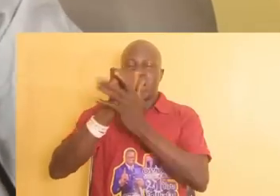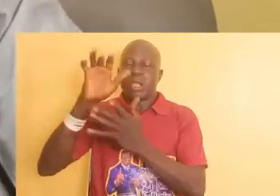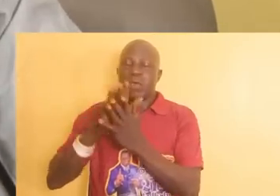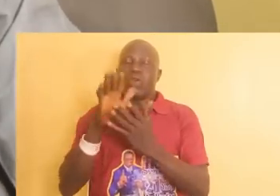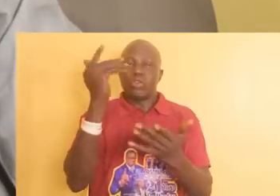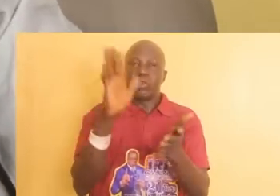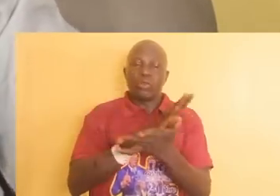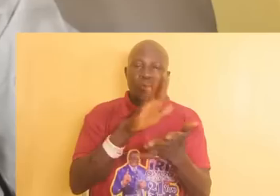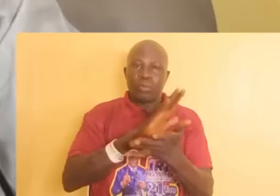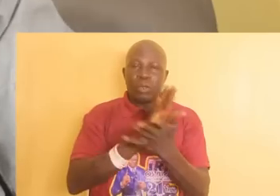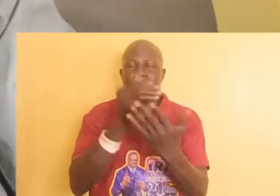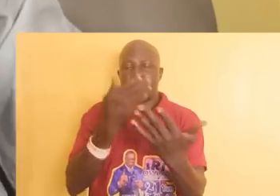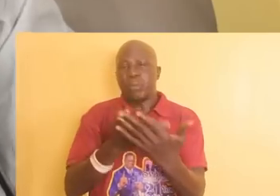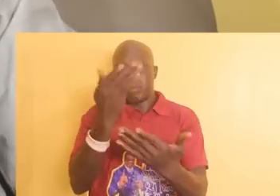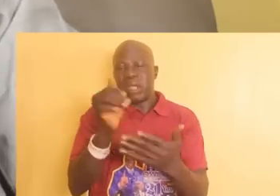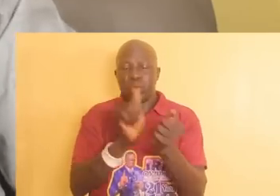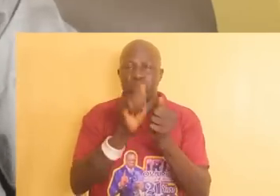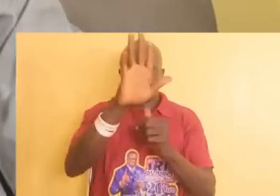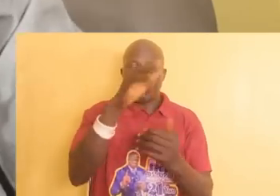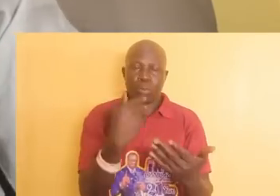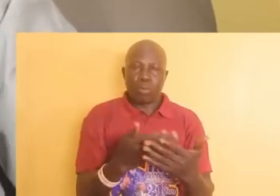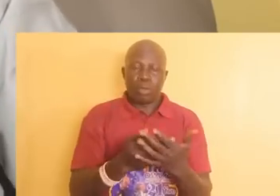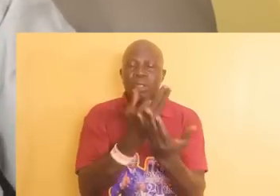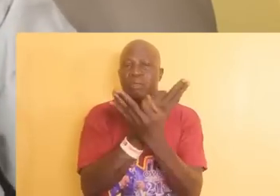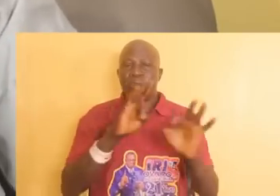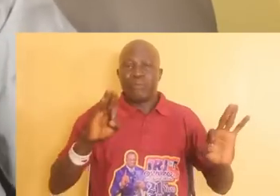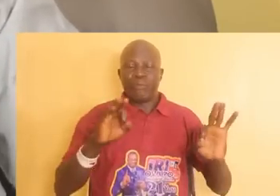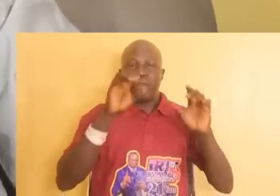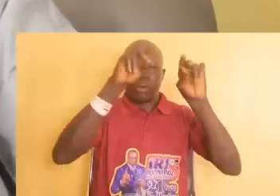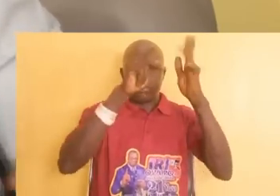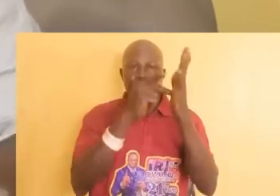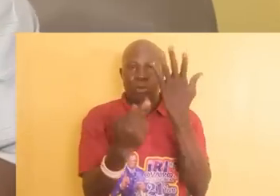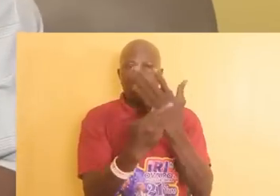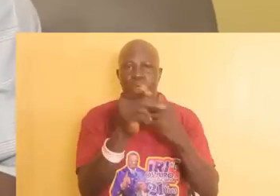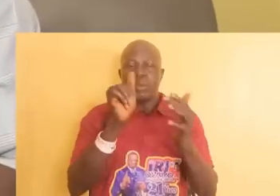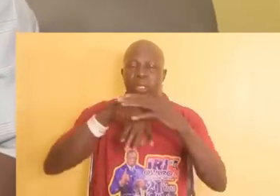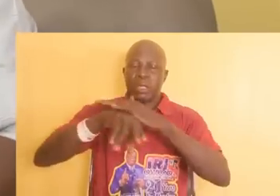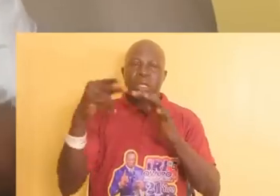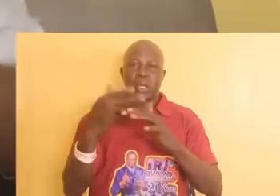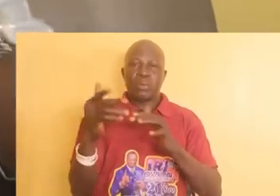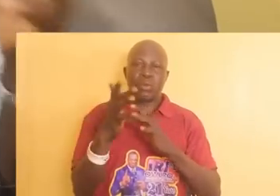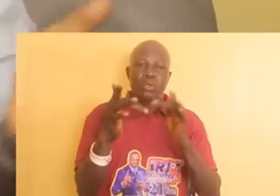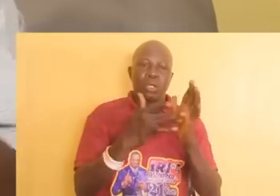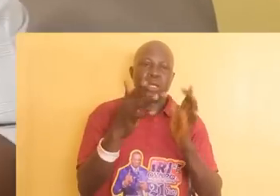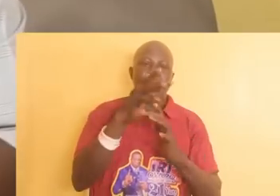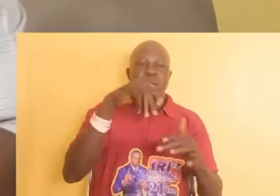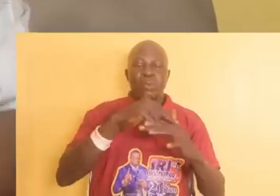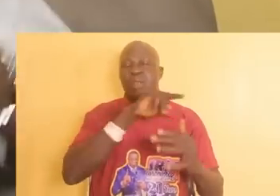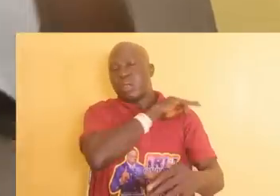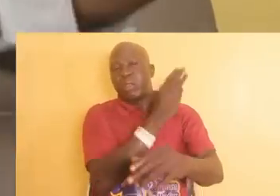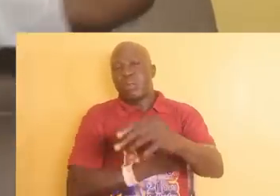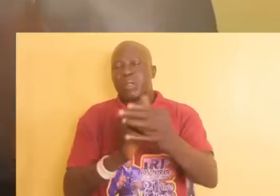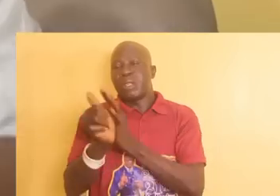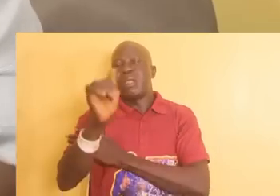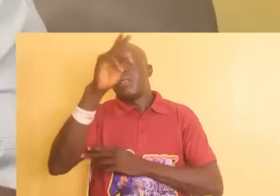free. And out in the camp, only your hand out that you bow with your free. Money. Free. The program here, the program Julia Banosa, the Luga Jesus, Bata, and